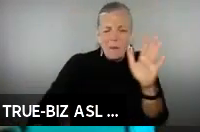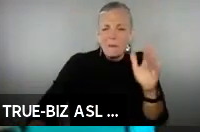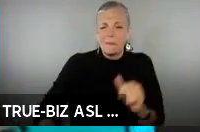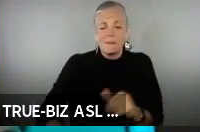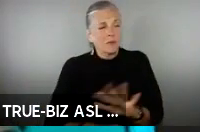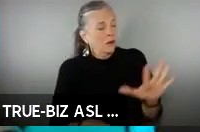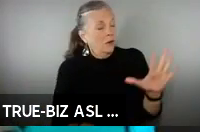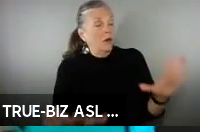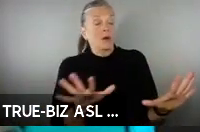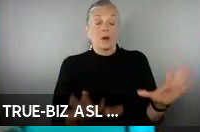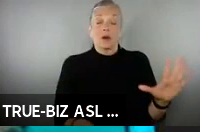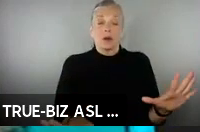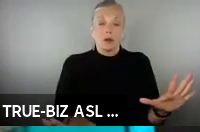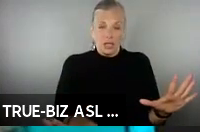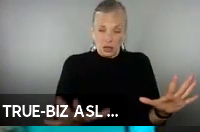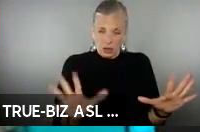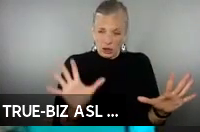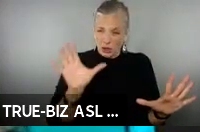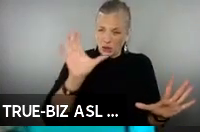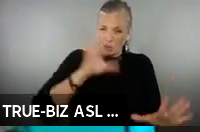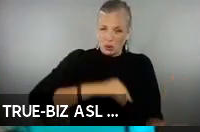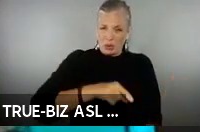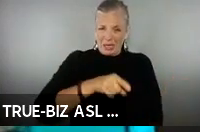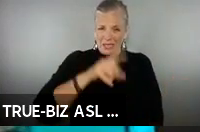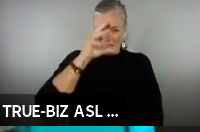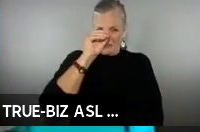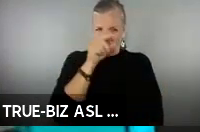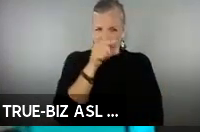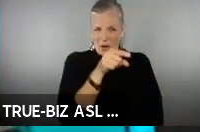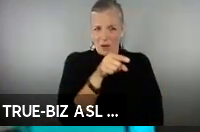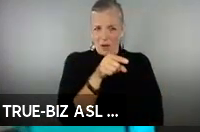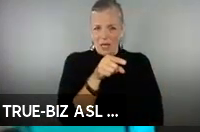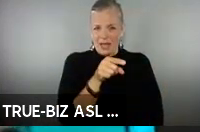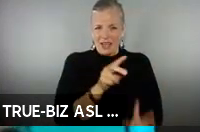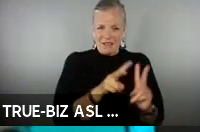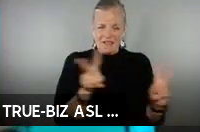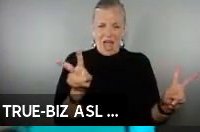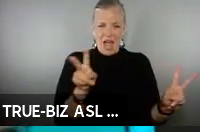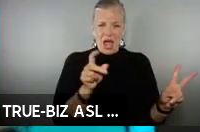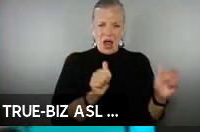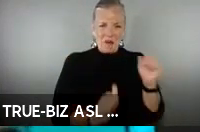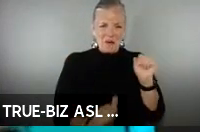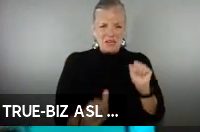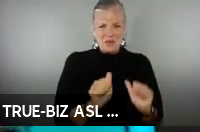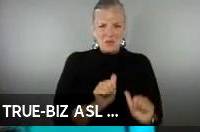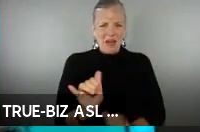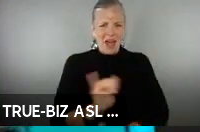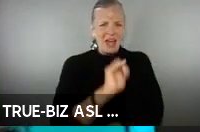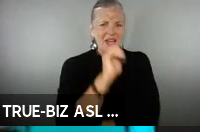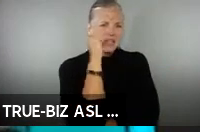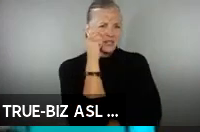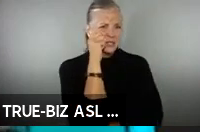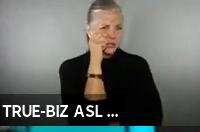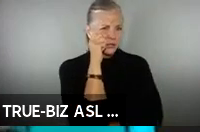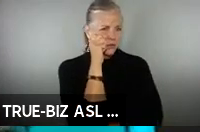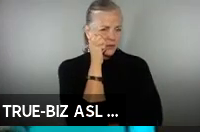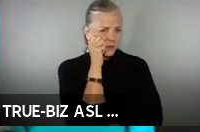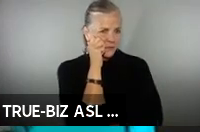What a strange fellow. Very dramatic, too. That's